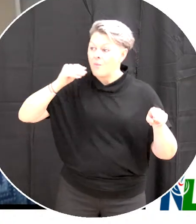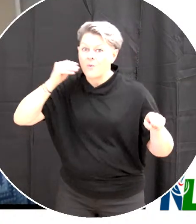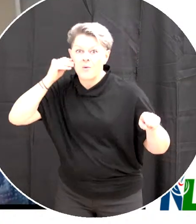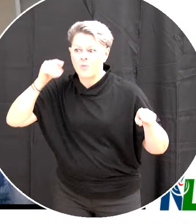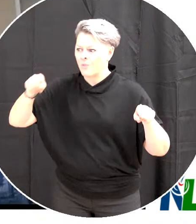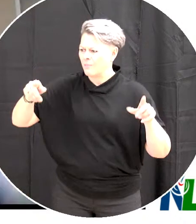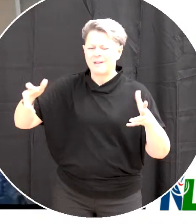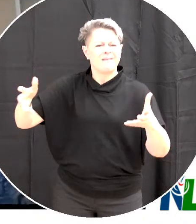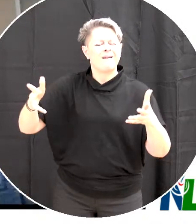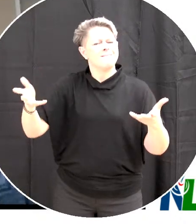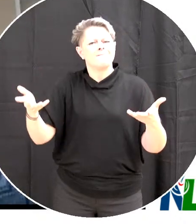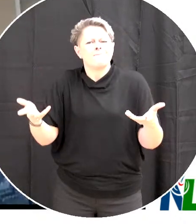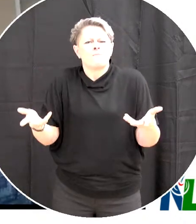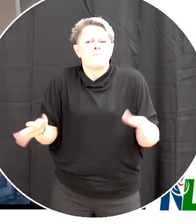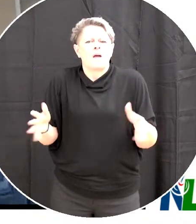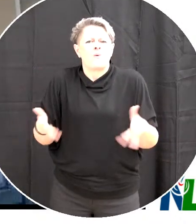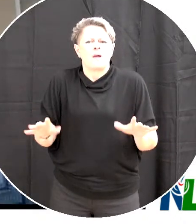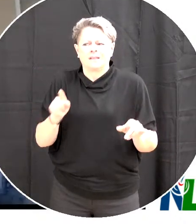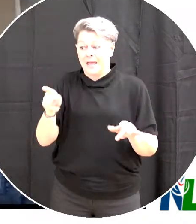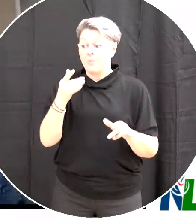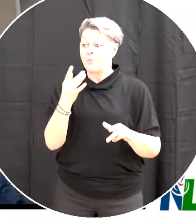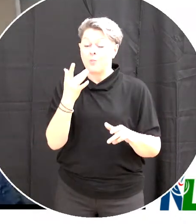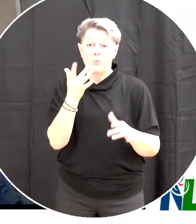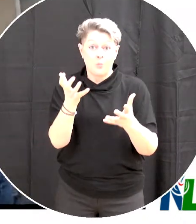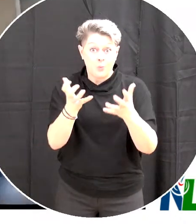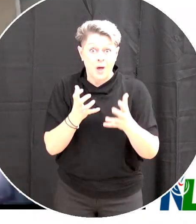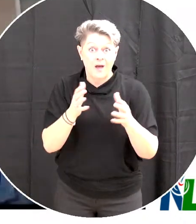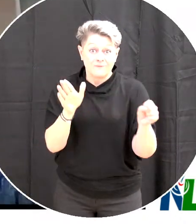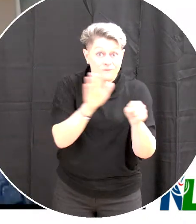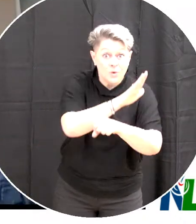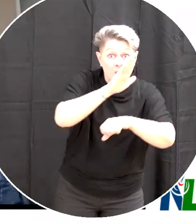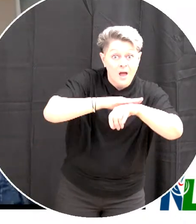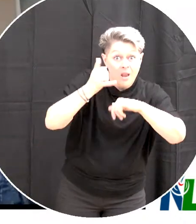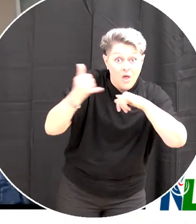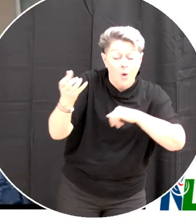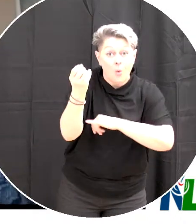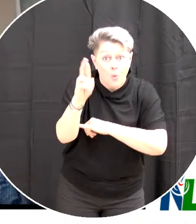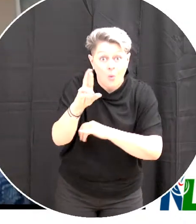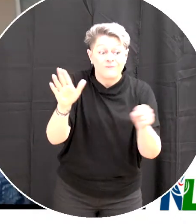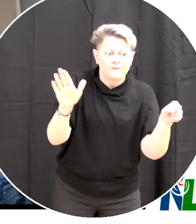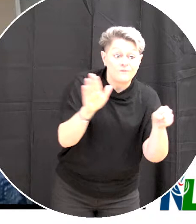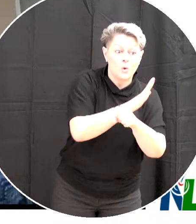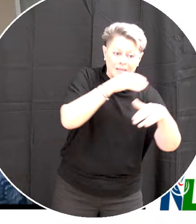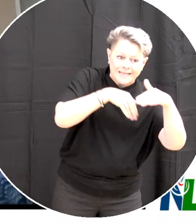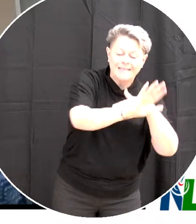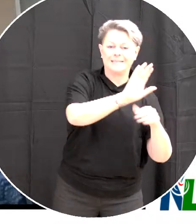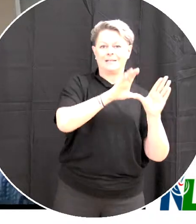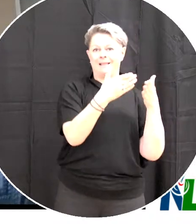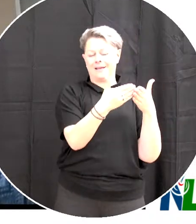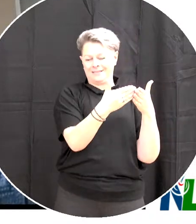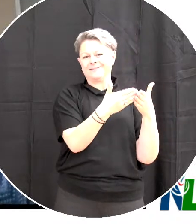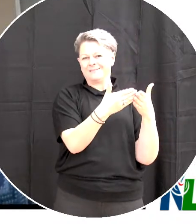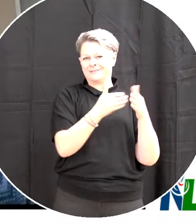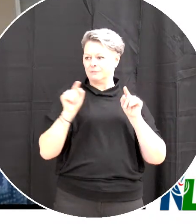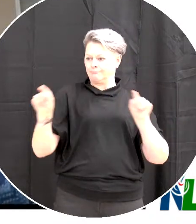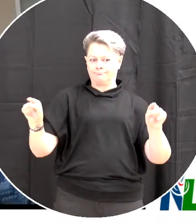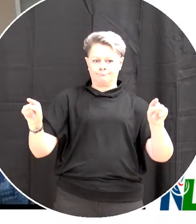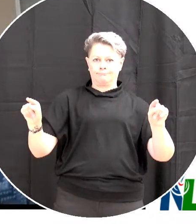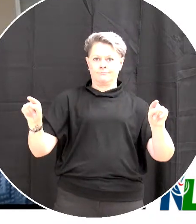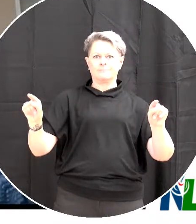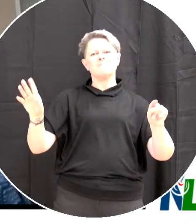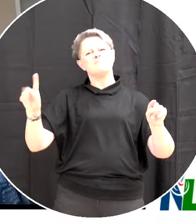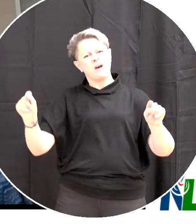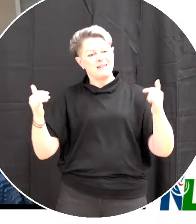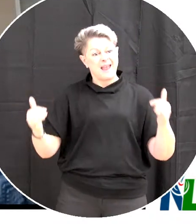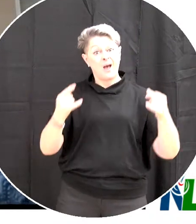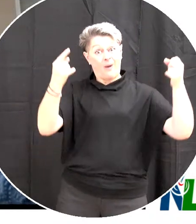want it to be either one or the other. They want it to be fully online or fully back in the building. But they're starting to warm up to it.